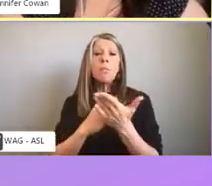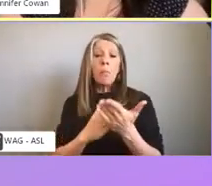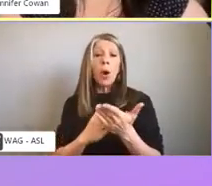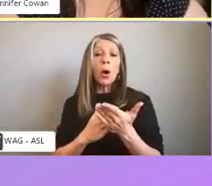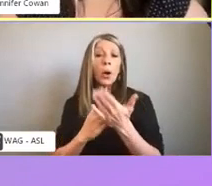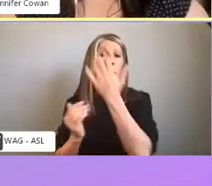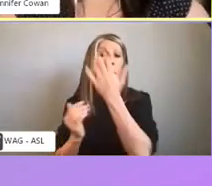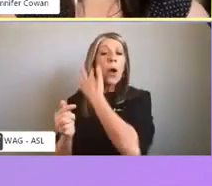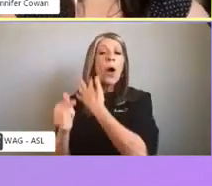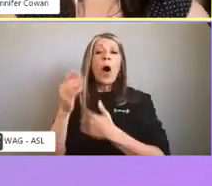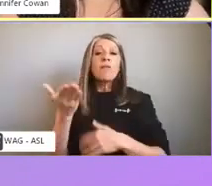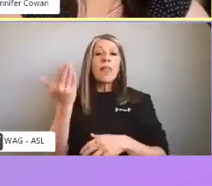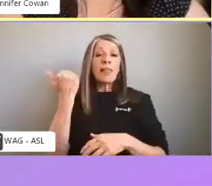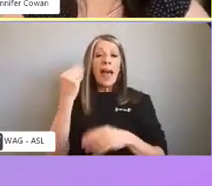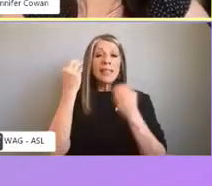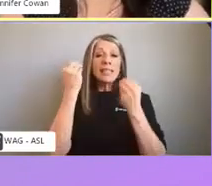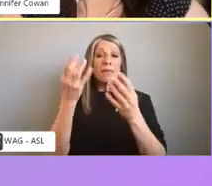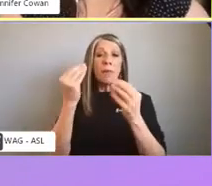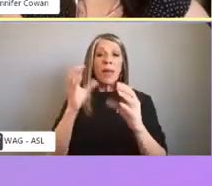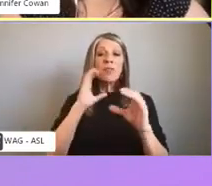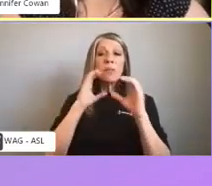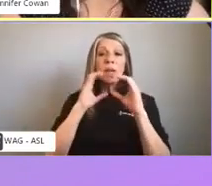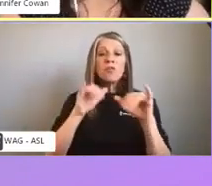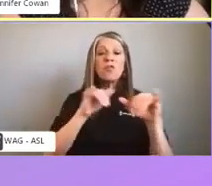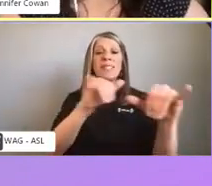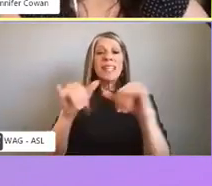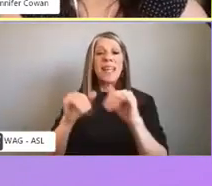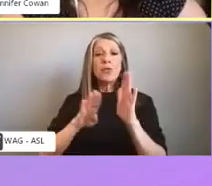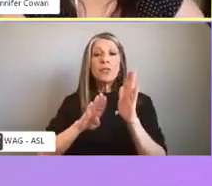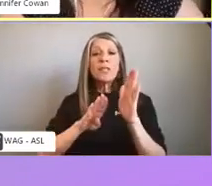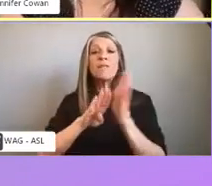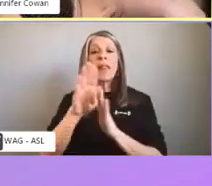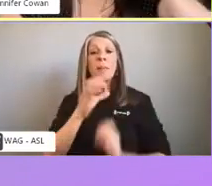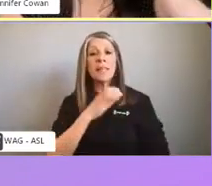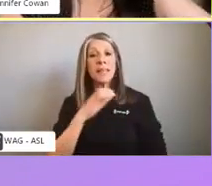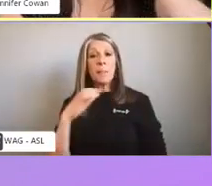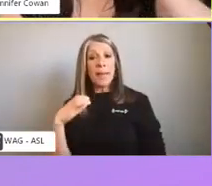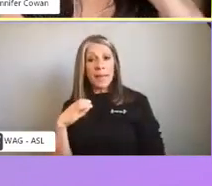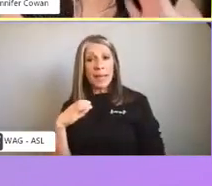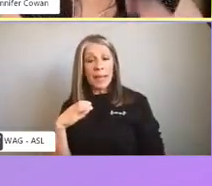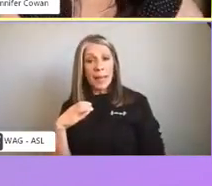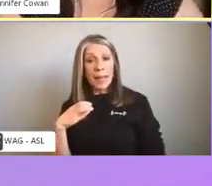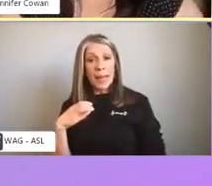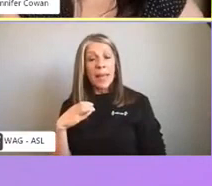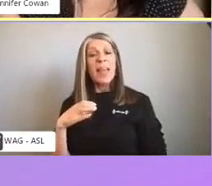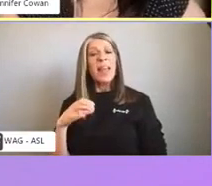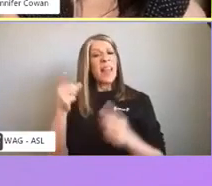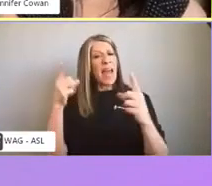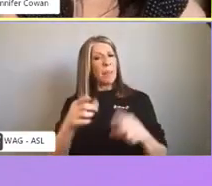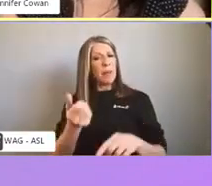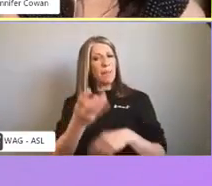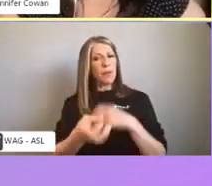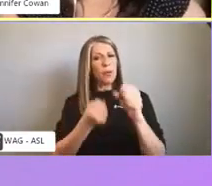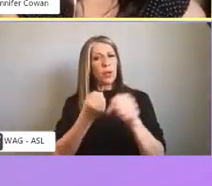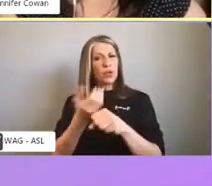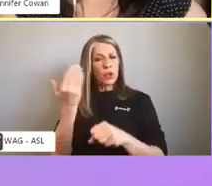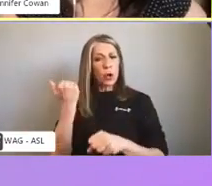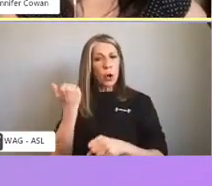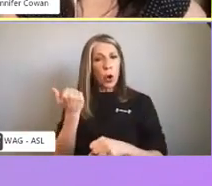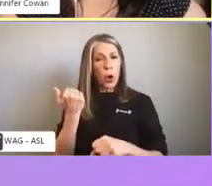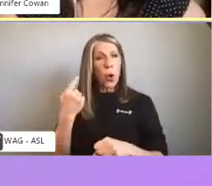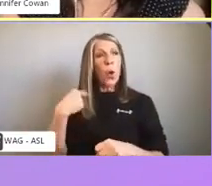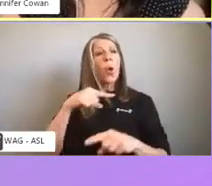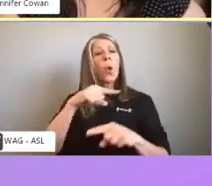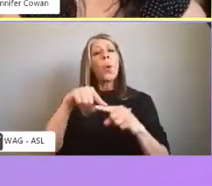the last Information and Communication Standards Development Committee, which took place a few years ago. And when we were